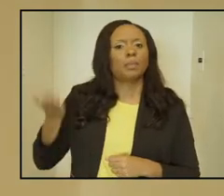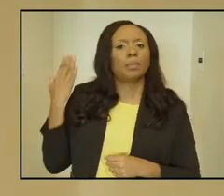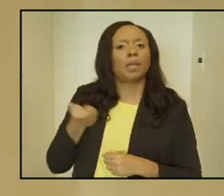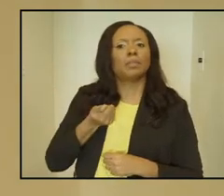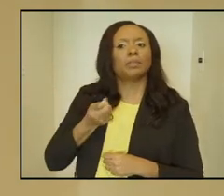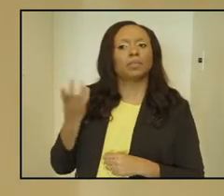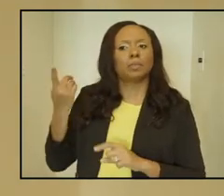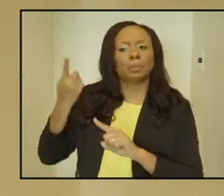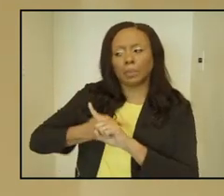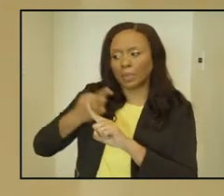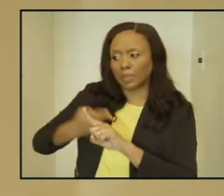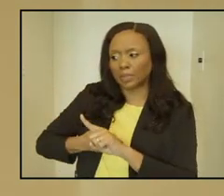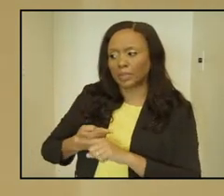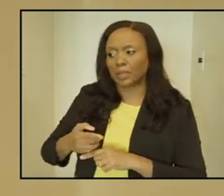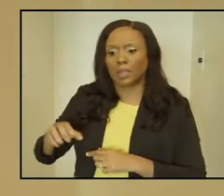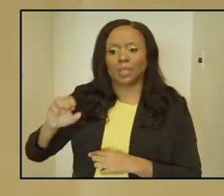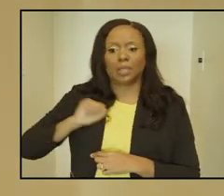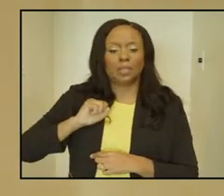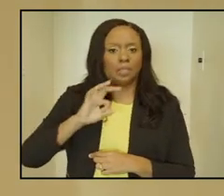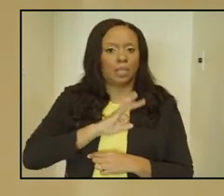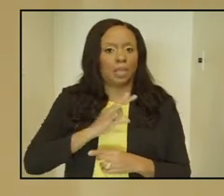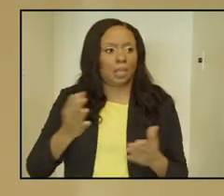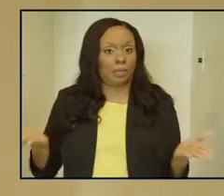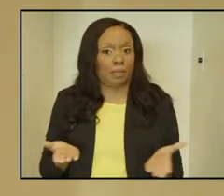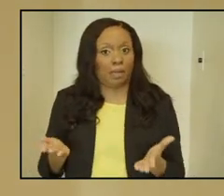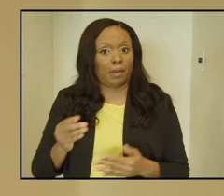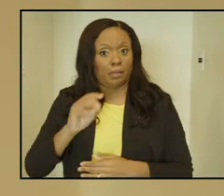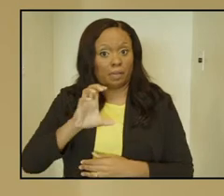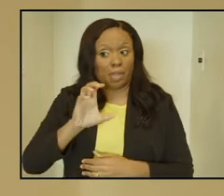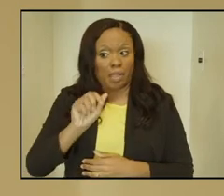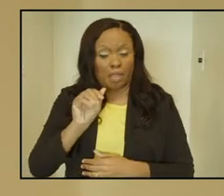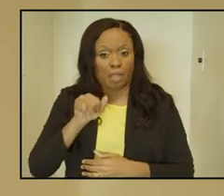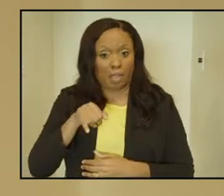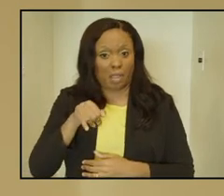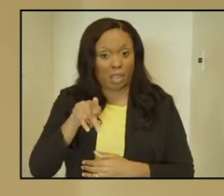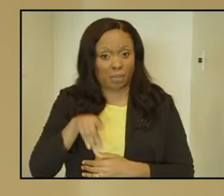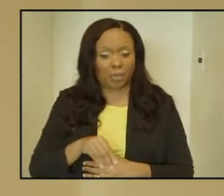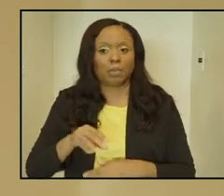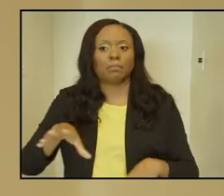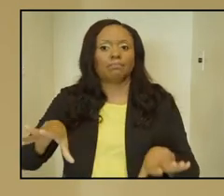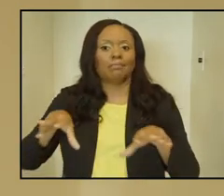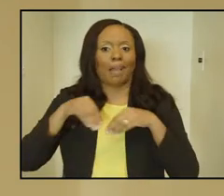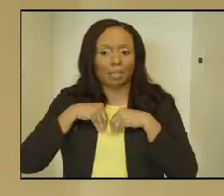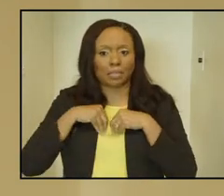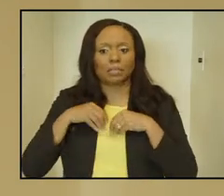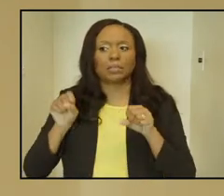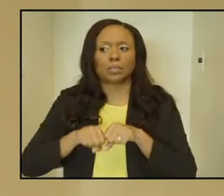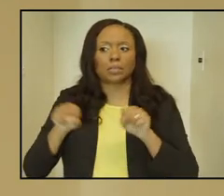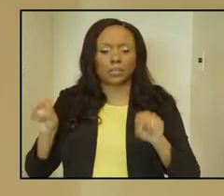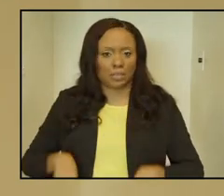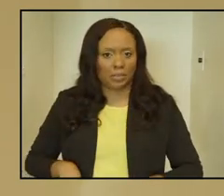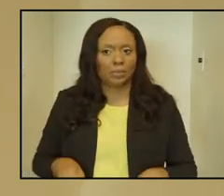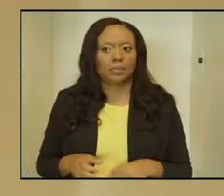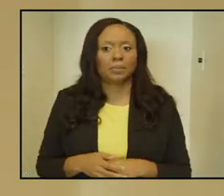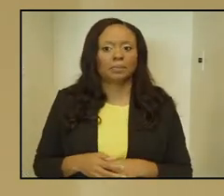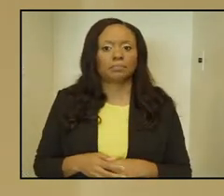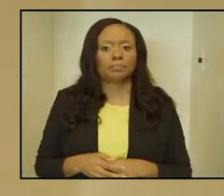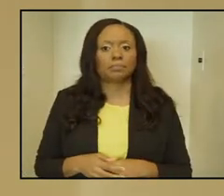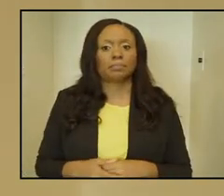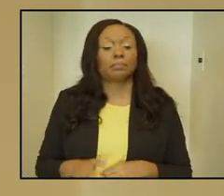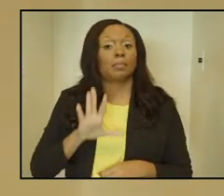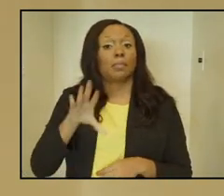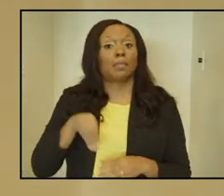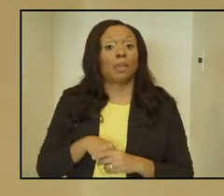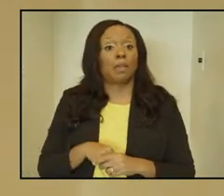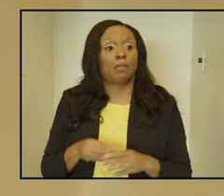of the Corporate Affairs and Intellectual Property Office have embraced this system. Not only were they involved in the planning and